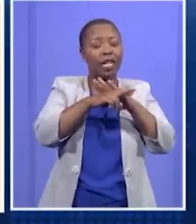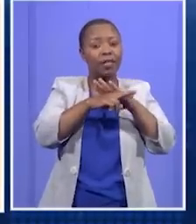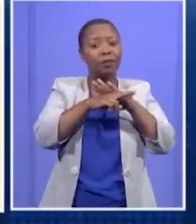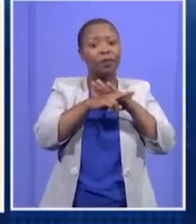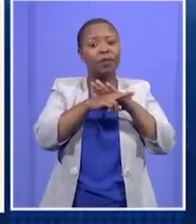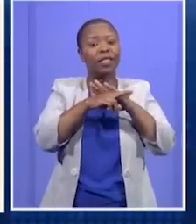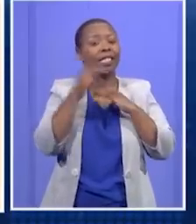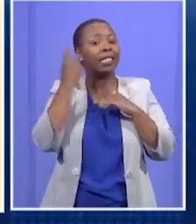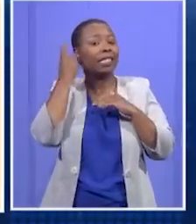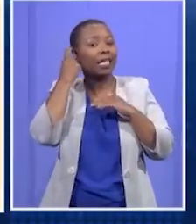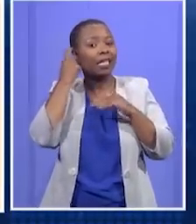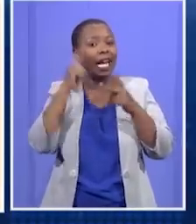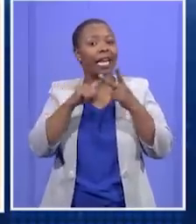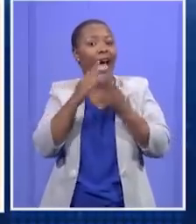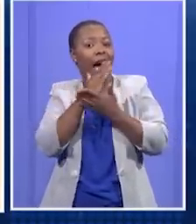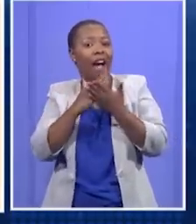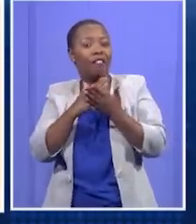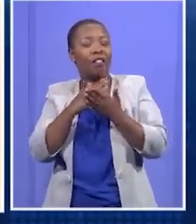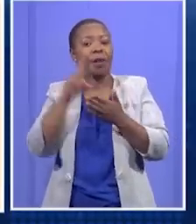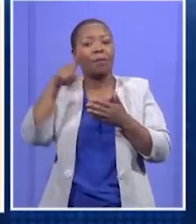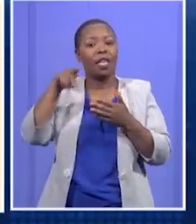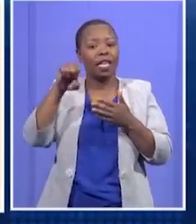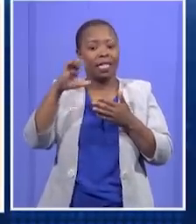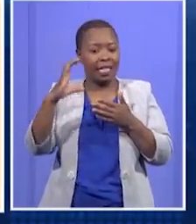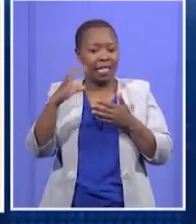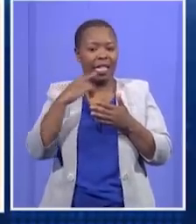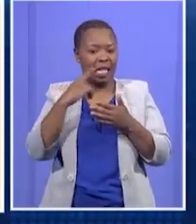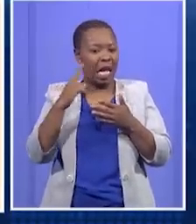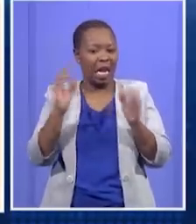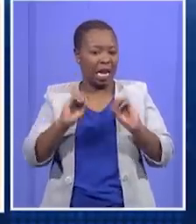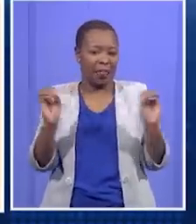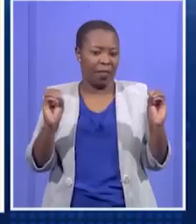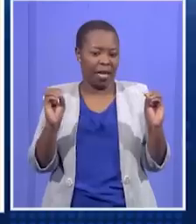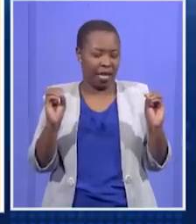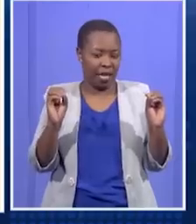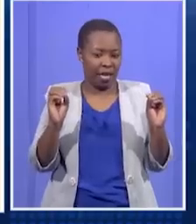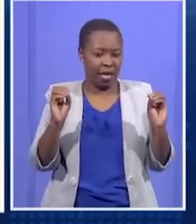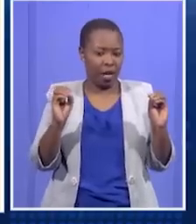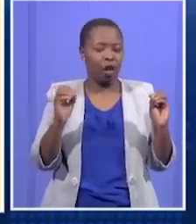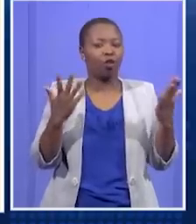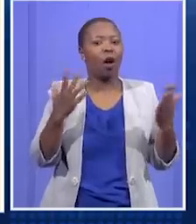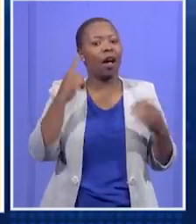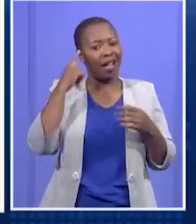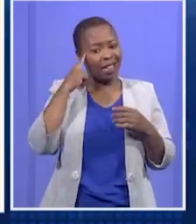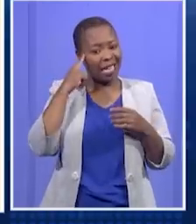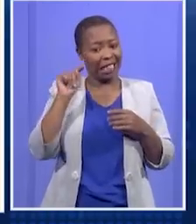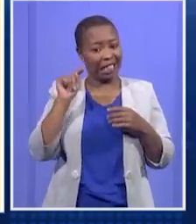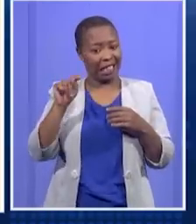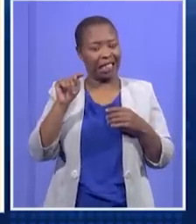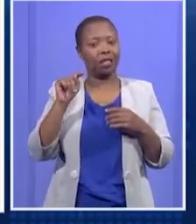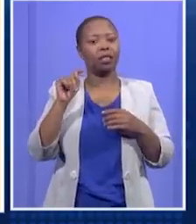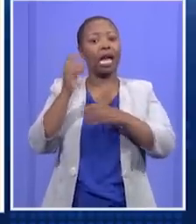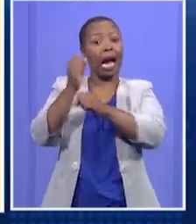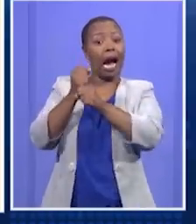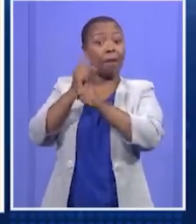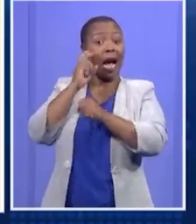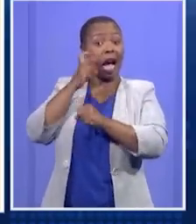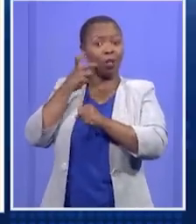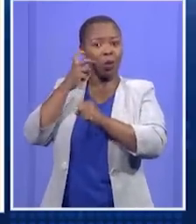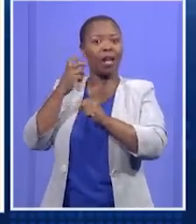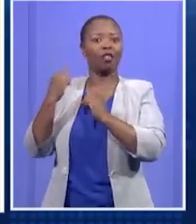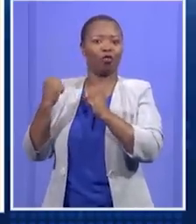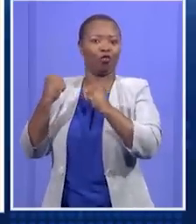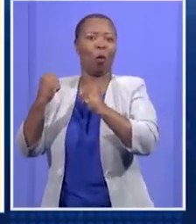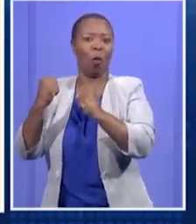would be saying nothing doing. So I think that, you know, strengthens Zweli's campaign, weakens